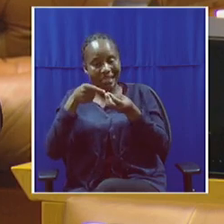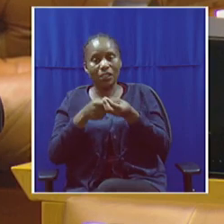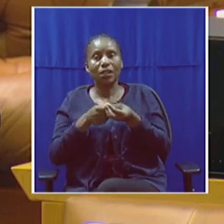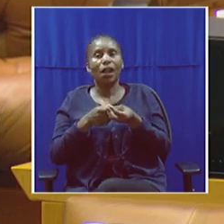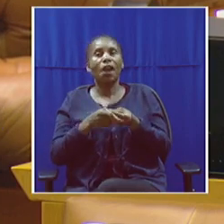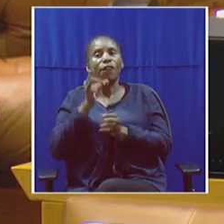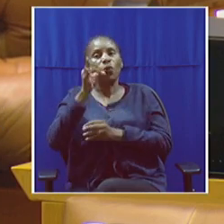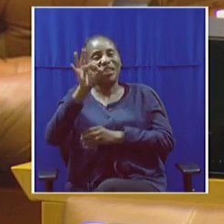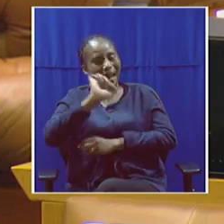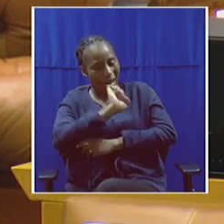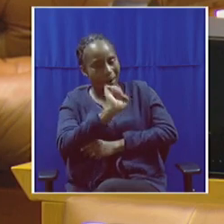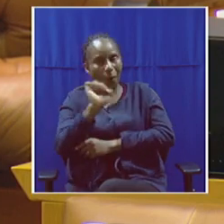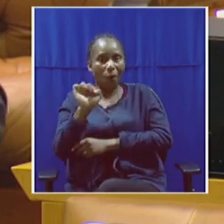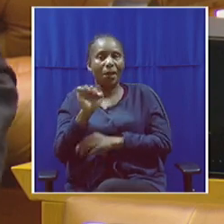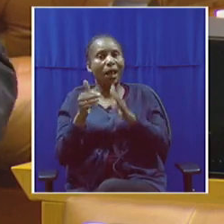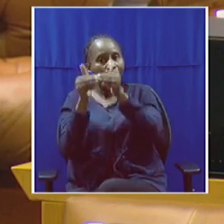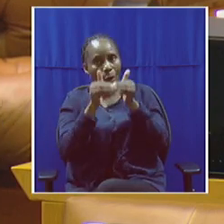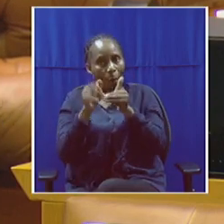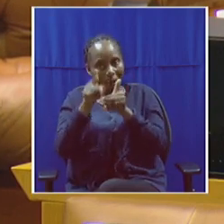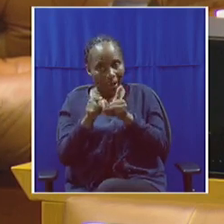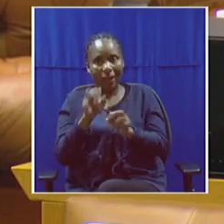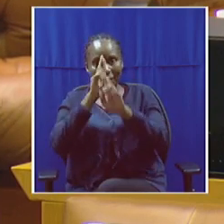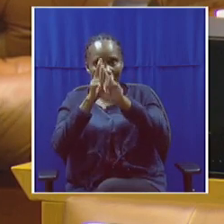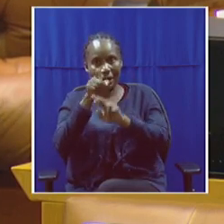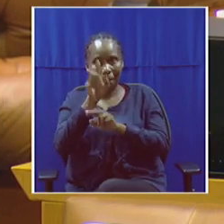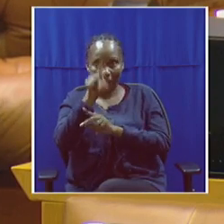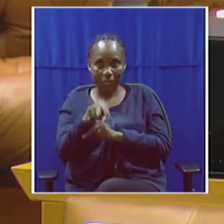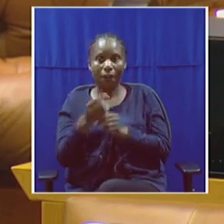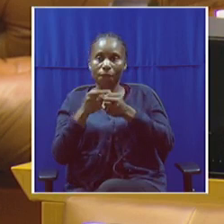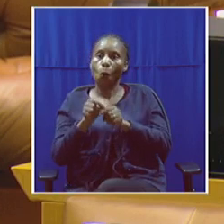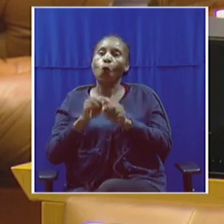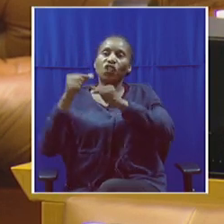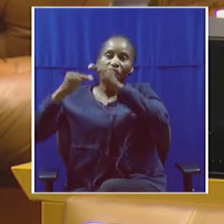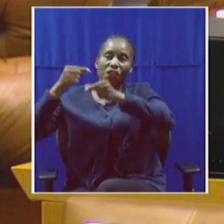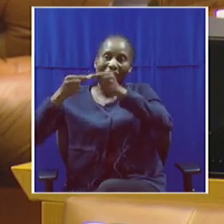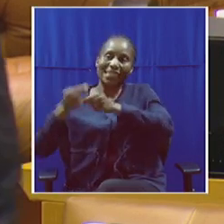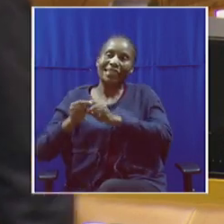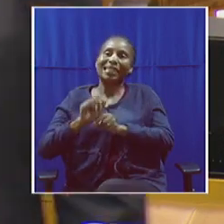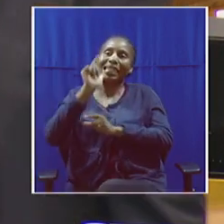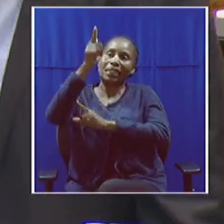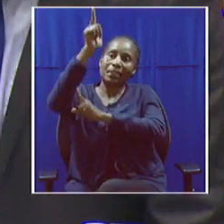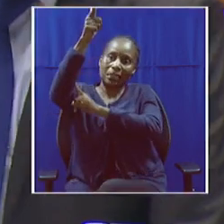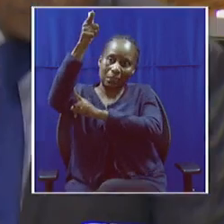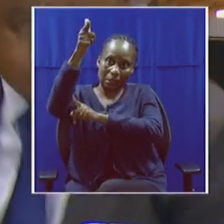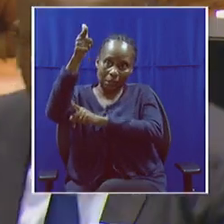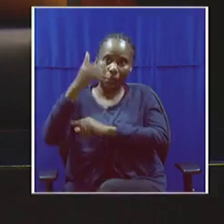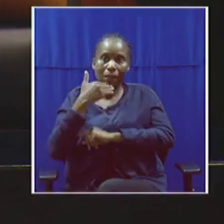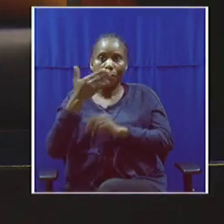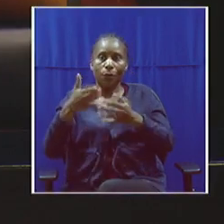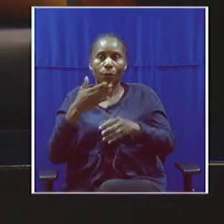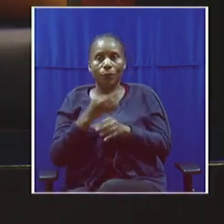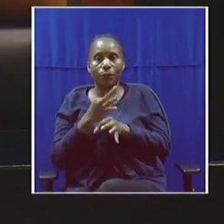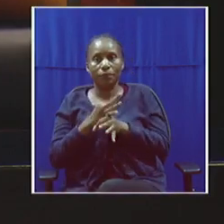must take care of them and they must respect them even for generations to come thank